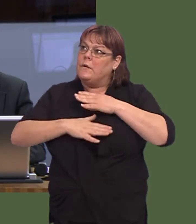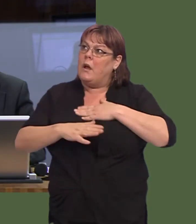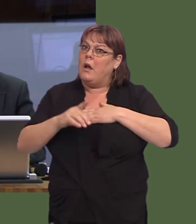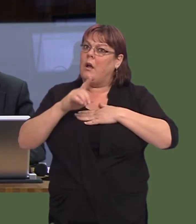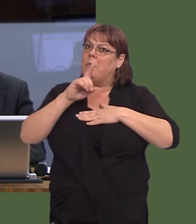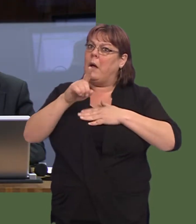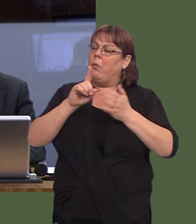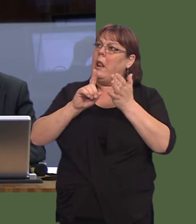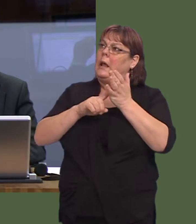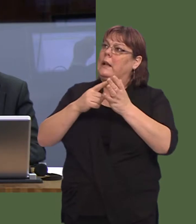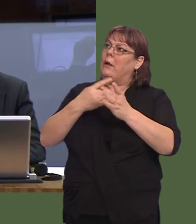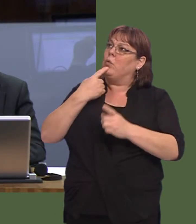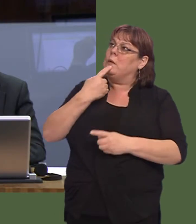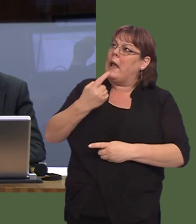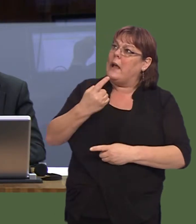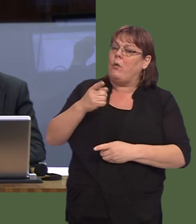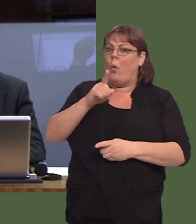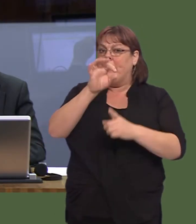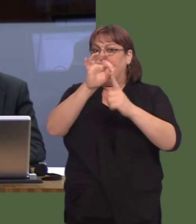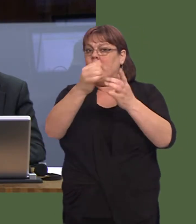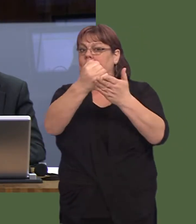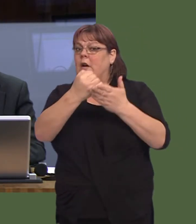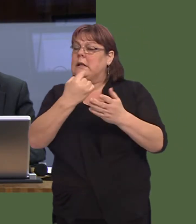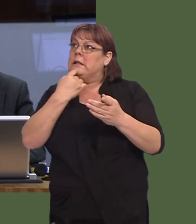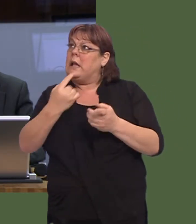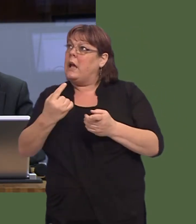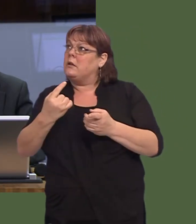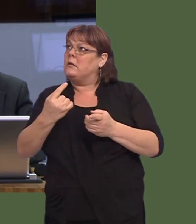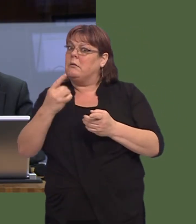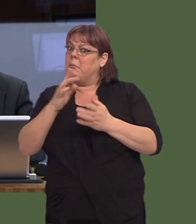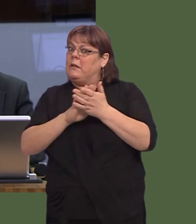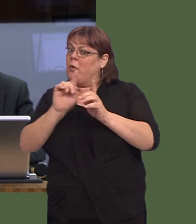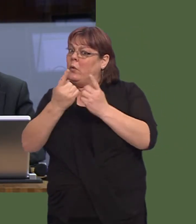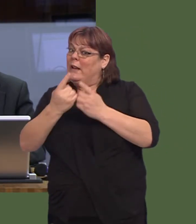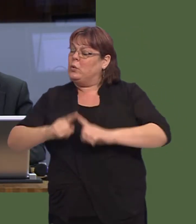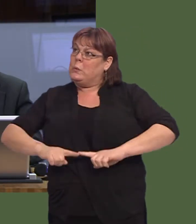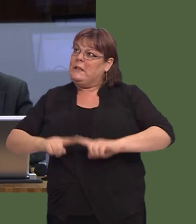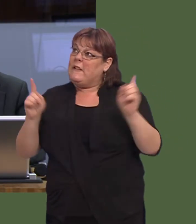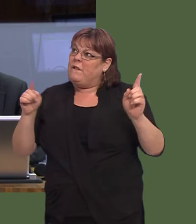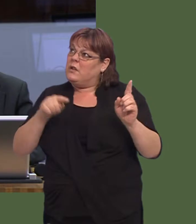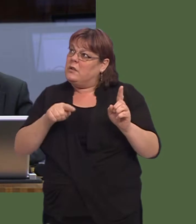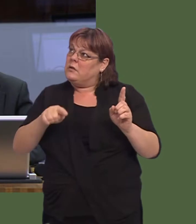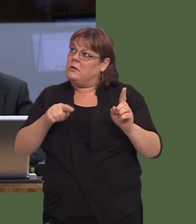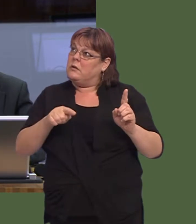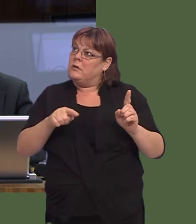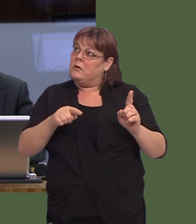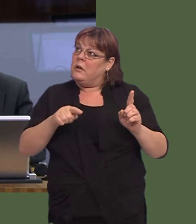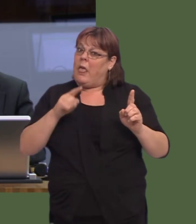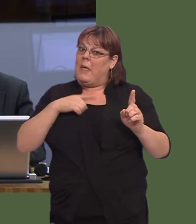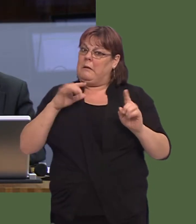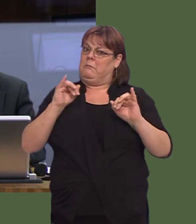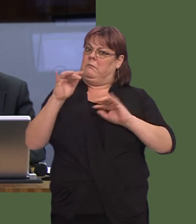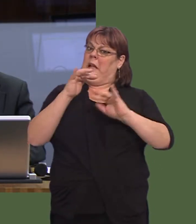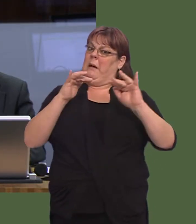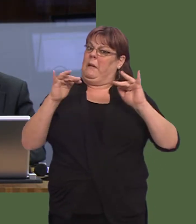has been described by Leighton Andrews, by the Special Advisor, or by other individuals who have gone to the press indicating such an